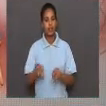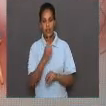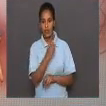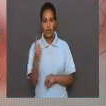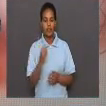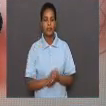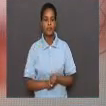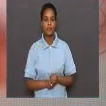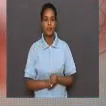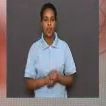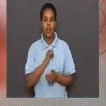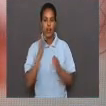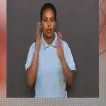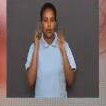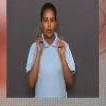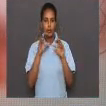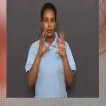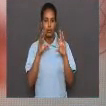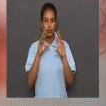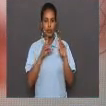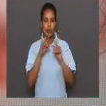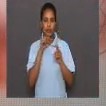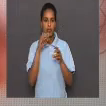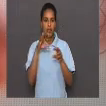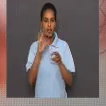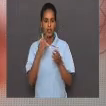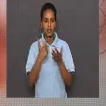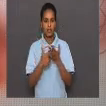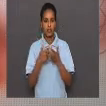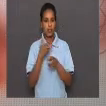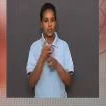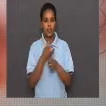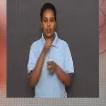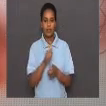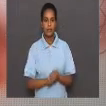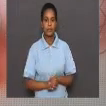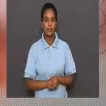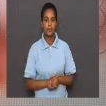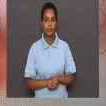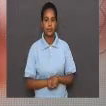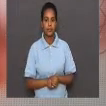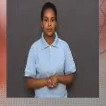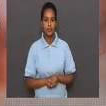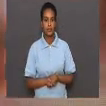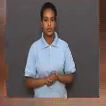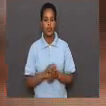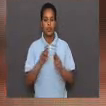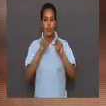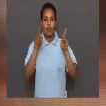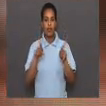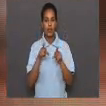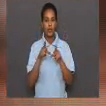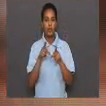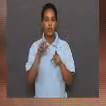Welcome back, everyone. I hope you did not find these questions to be too difficult.